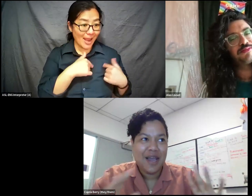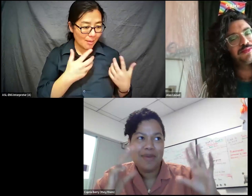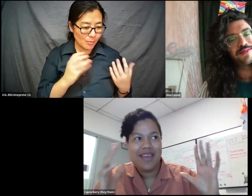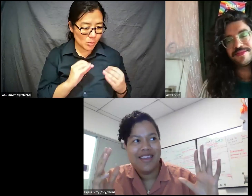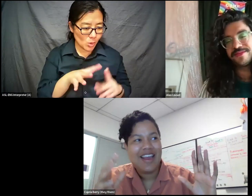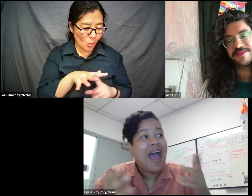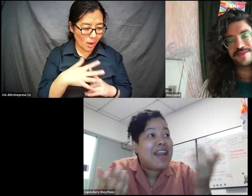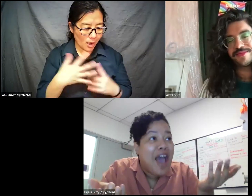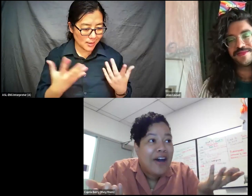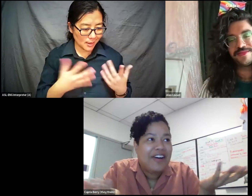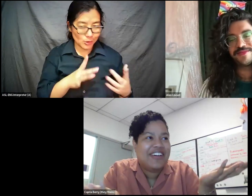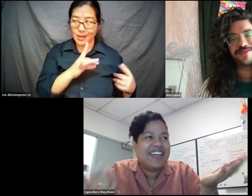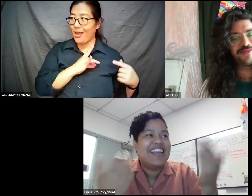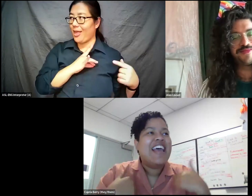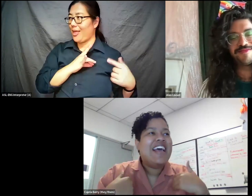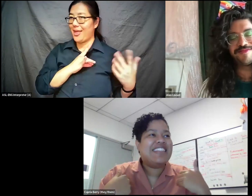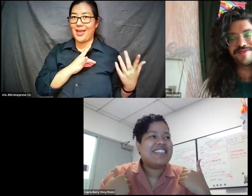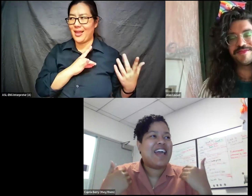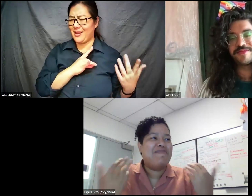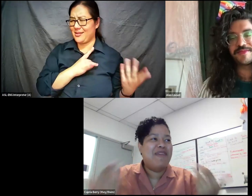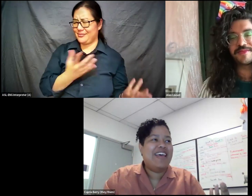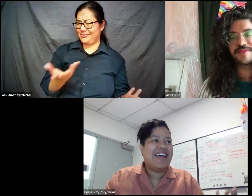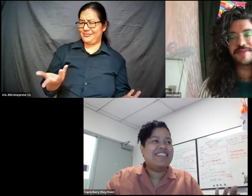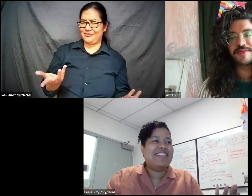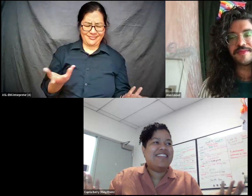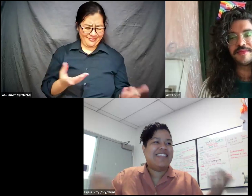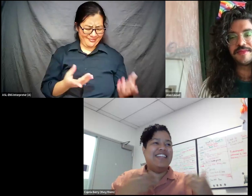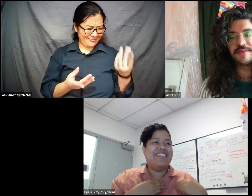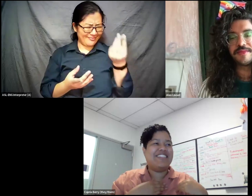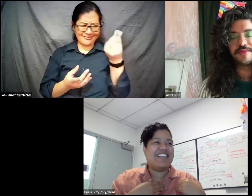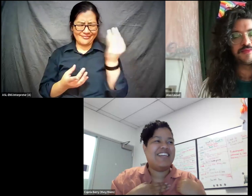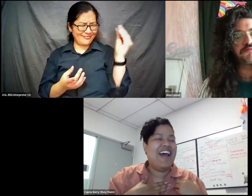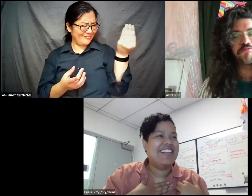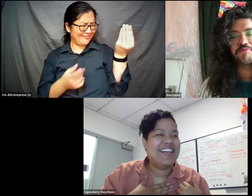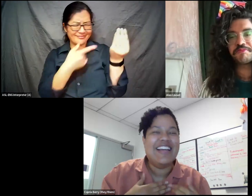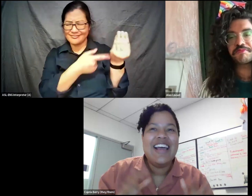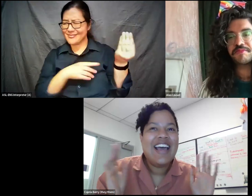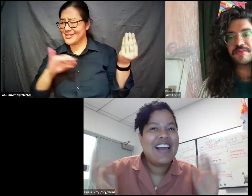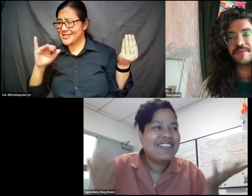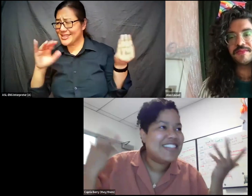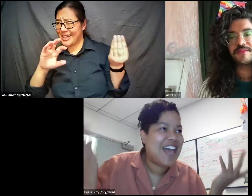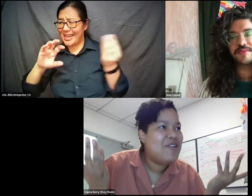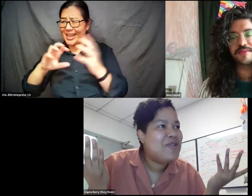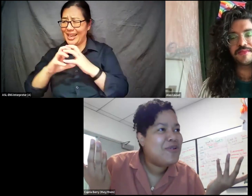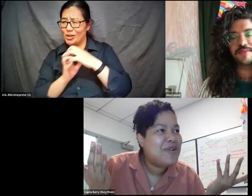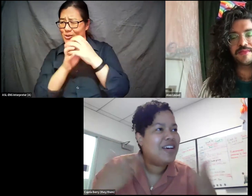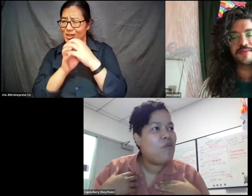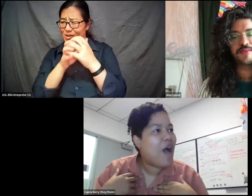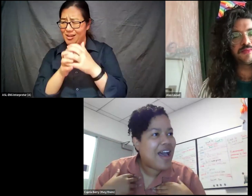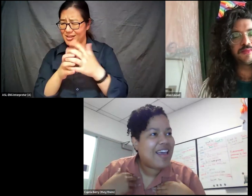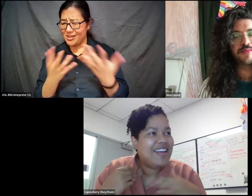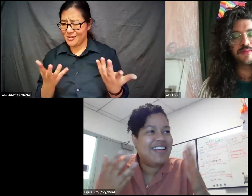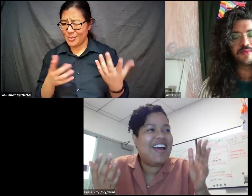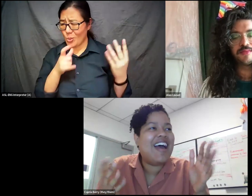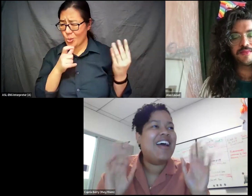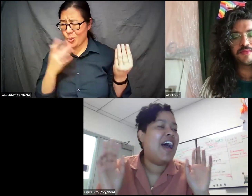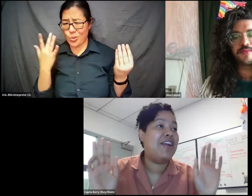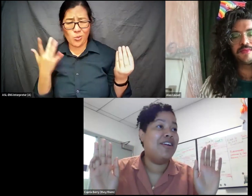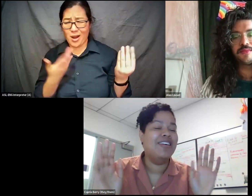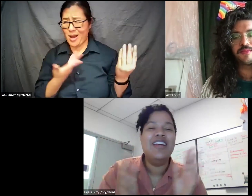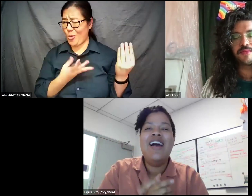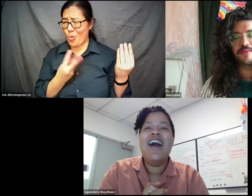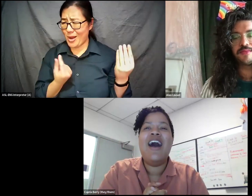doing the work, right? We're getting to witness it as a facilitator, interviewer, just hearing your questions and the way you hold space for each other is